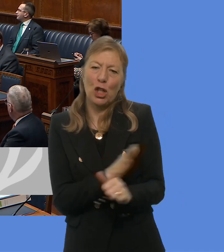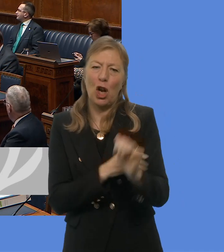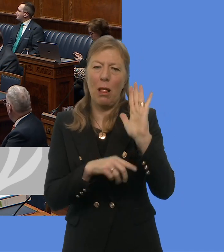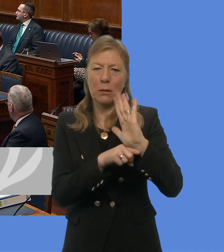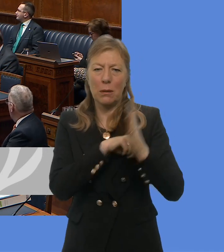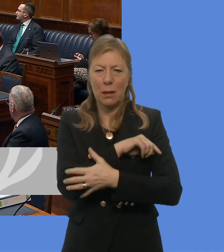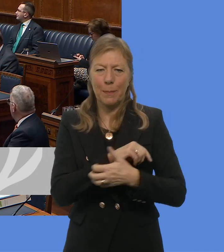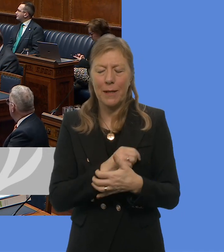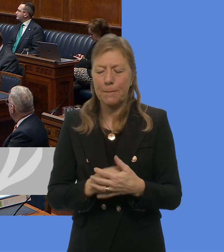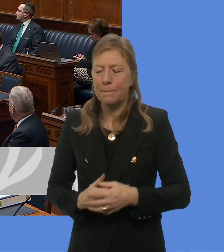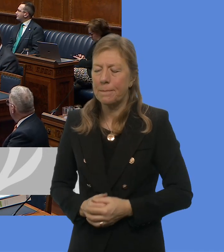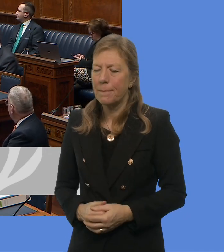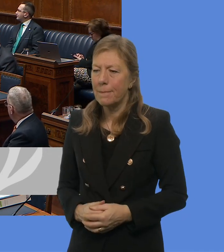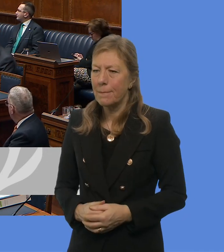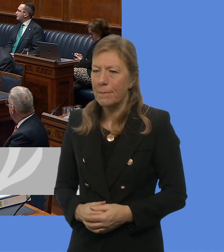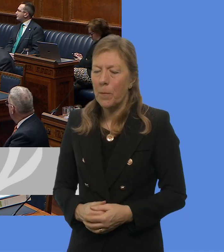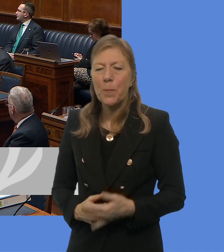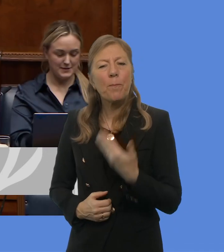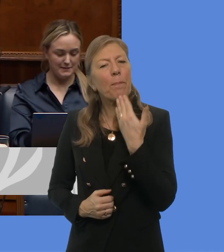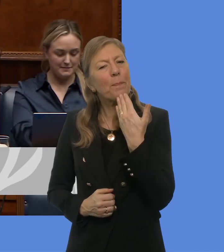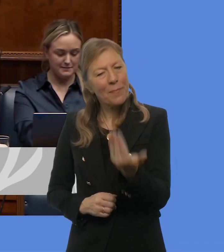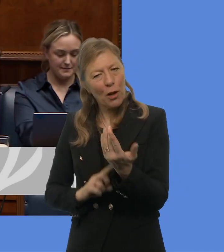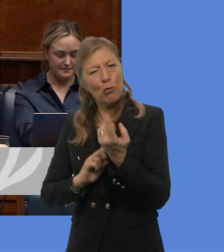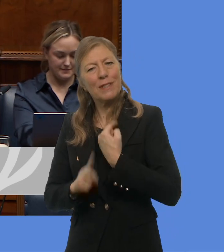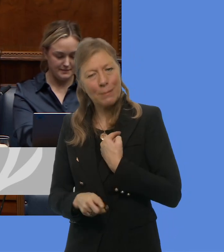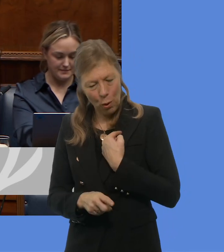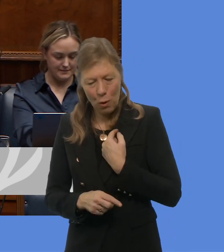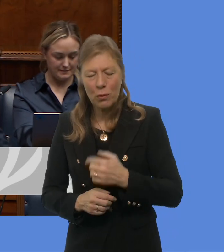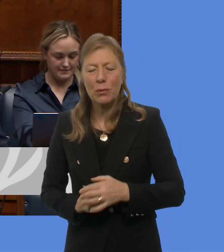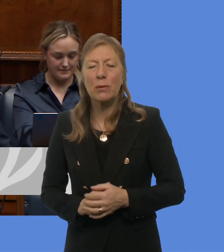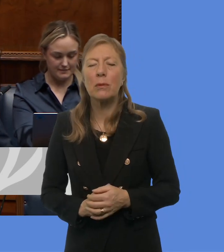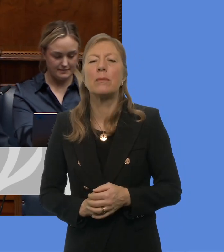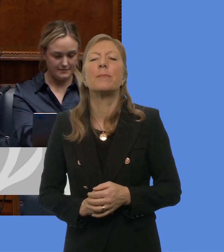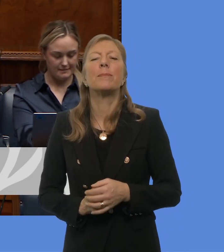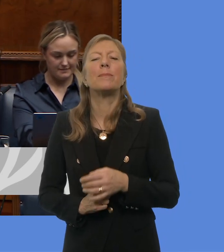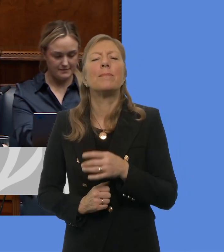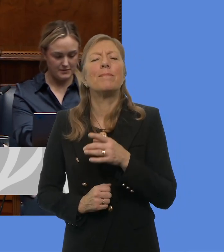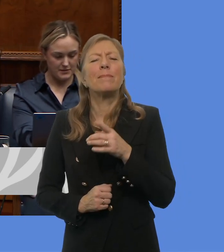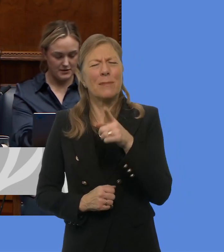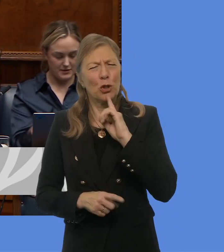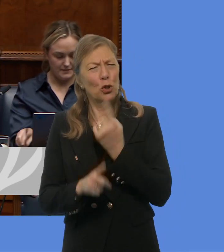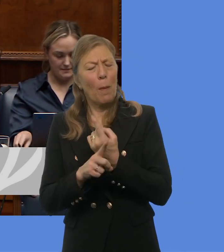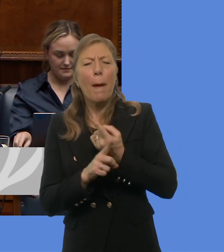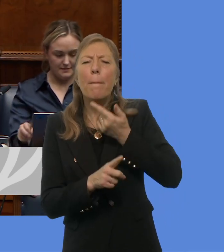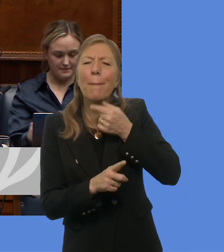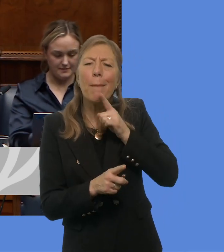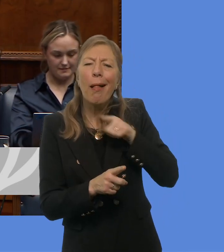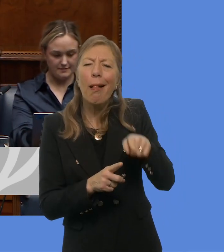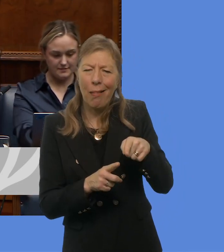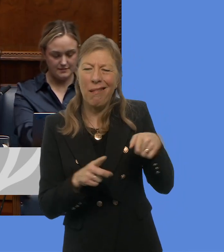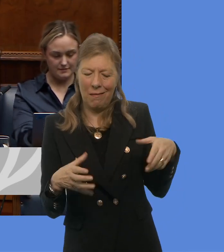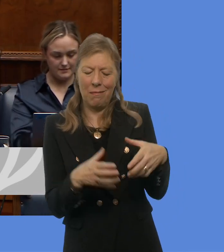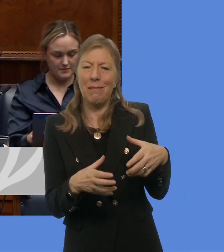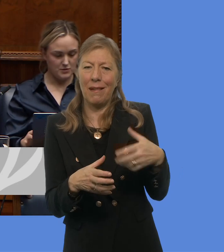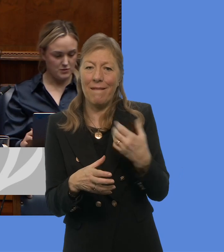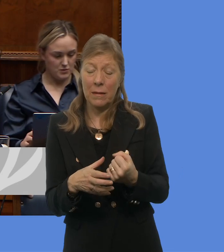I want to thank the Minister for the answer that he's given there, and he touched very much on workforce. GPs are one